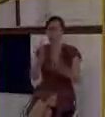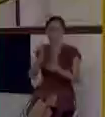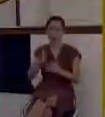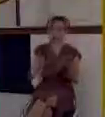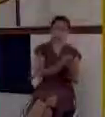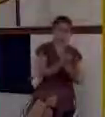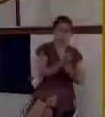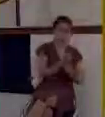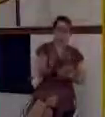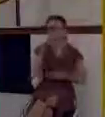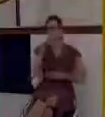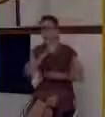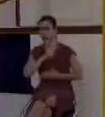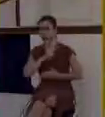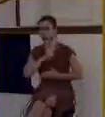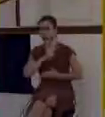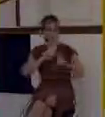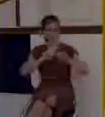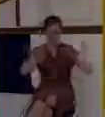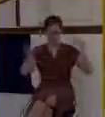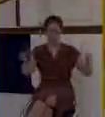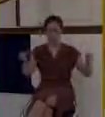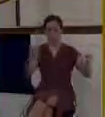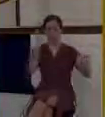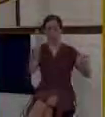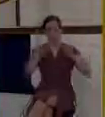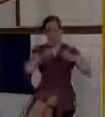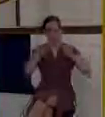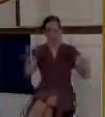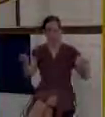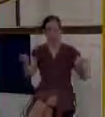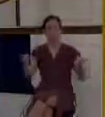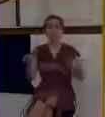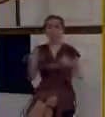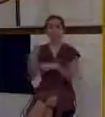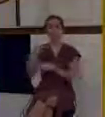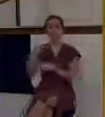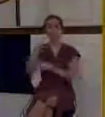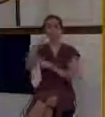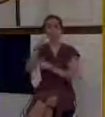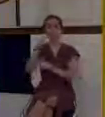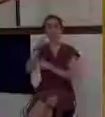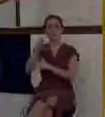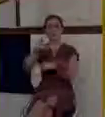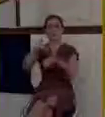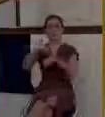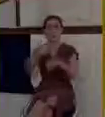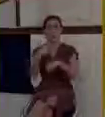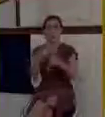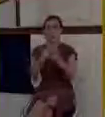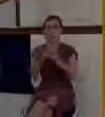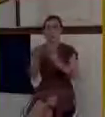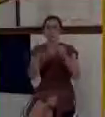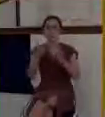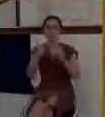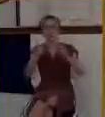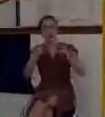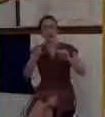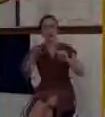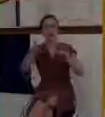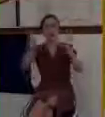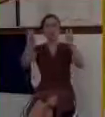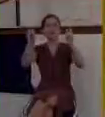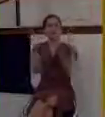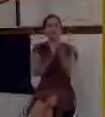misinterpret the Scripture. Peter said that a lot of people do it to their own destruction. And we see that happening today. People interpret